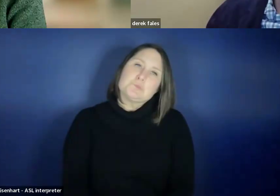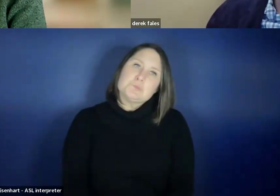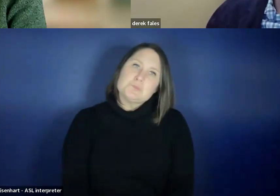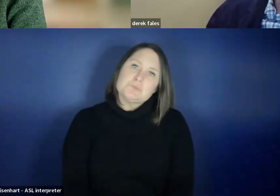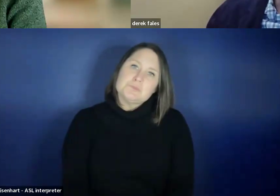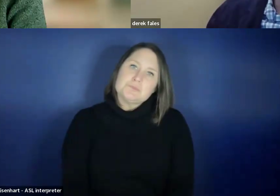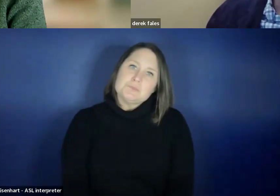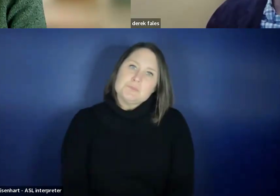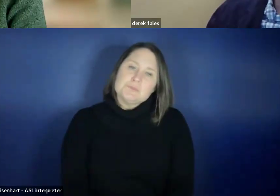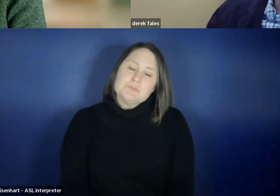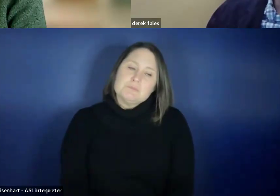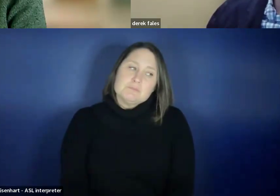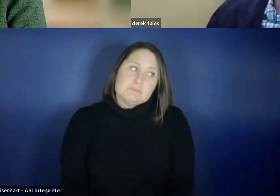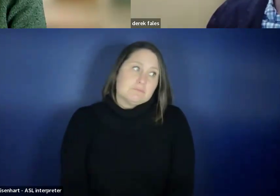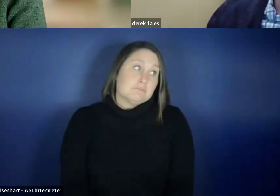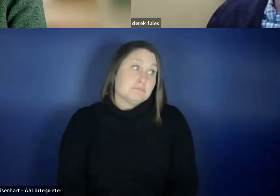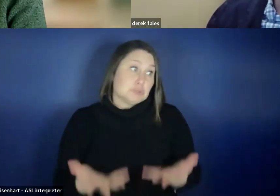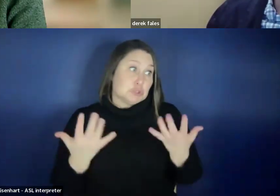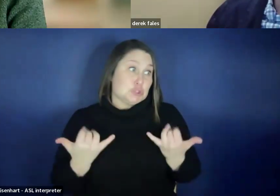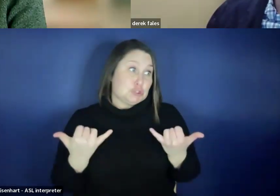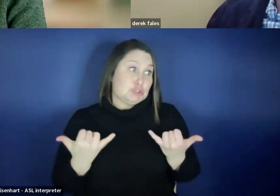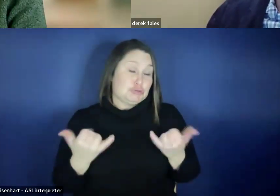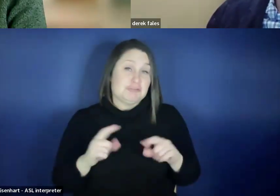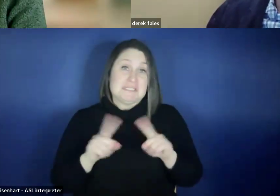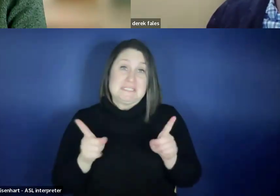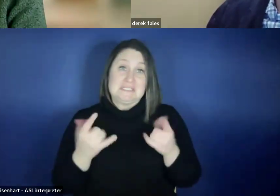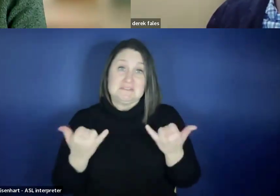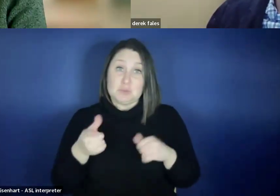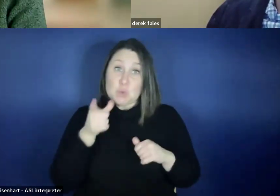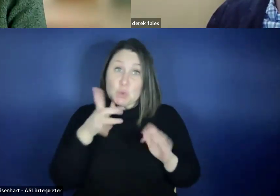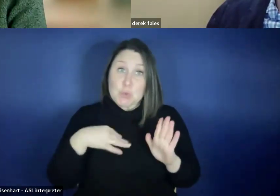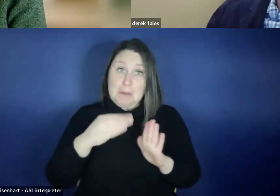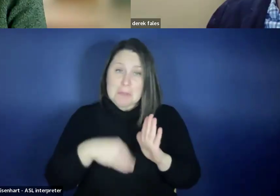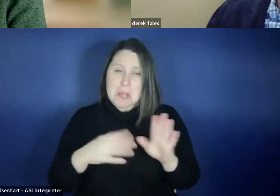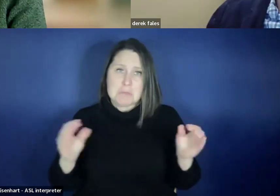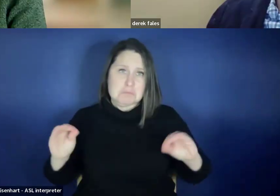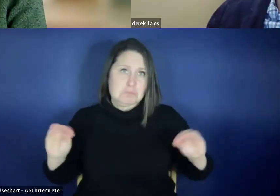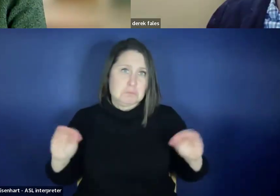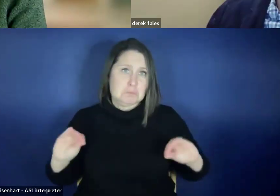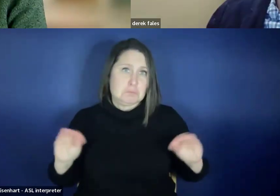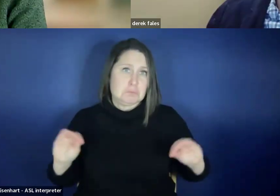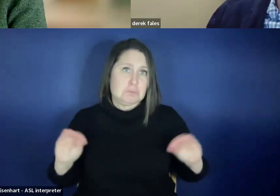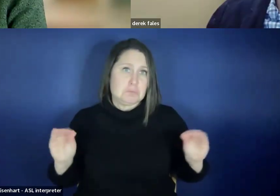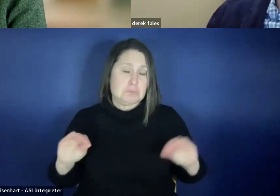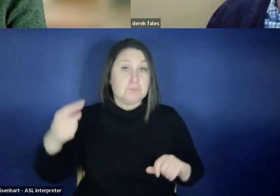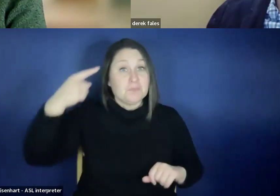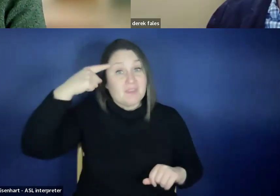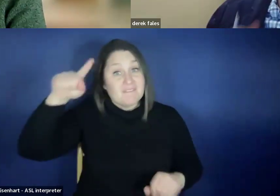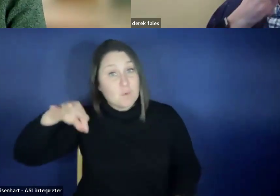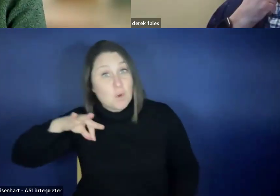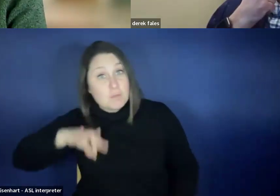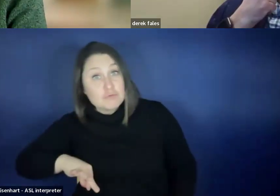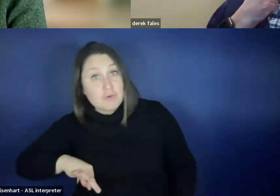There are no differences now for who can apply as far as if you're a for-profit or